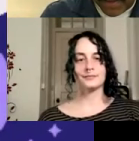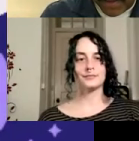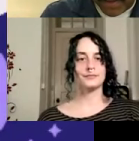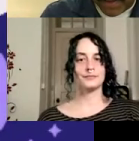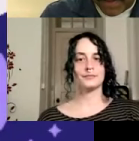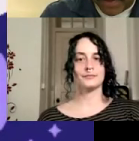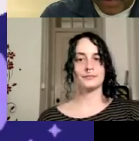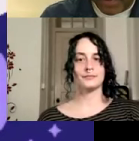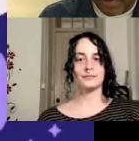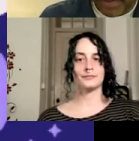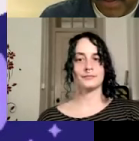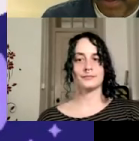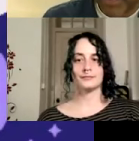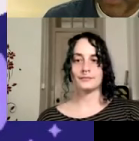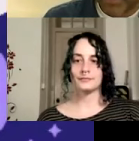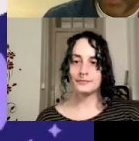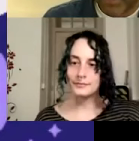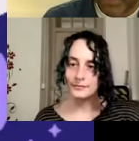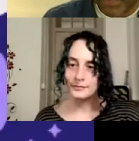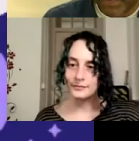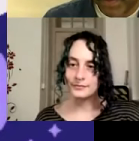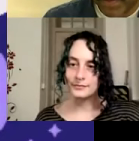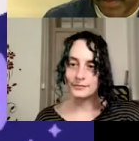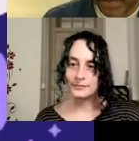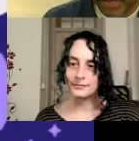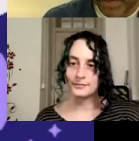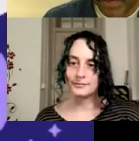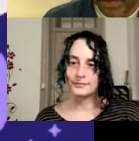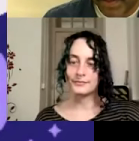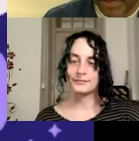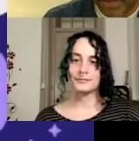thing that you are interested in, this book is honestly